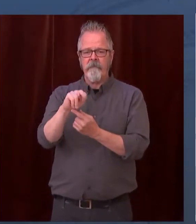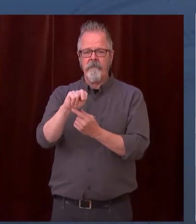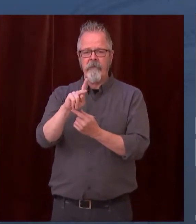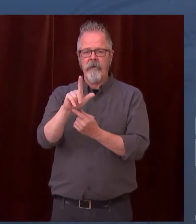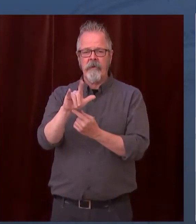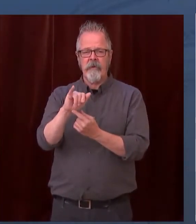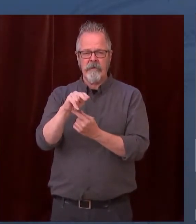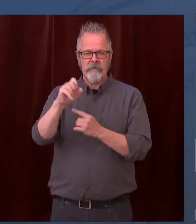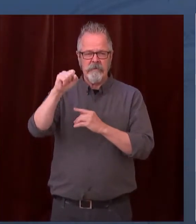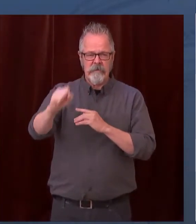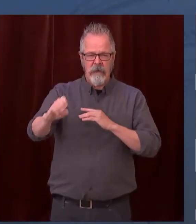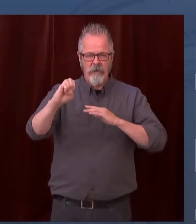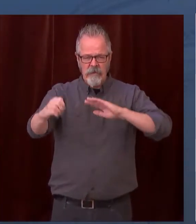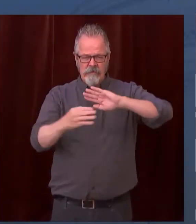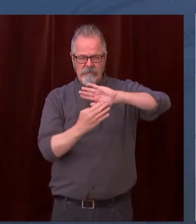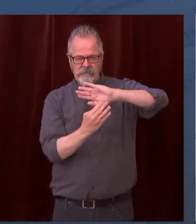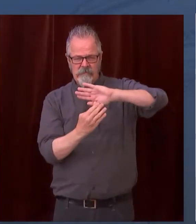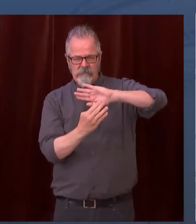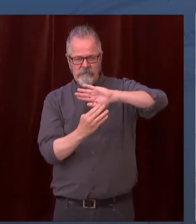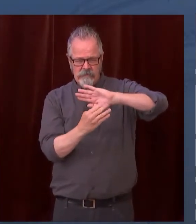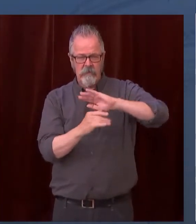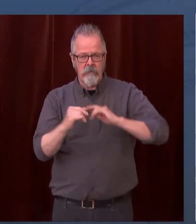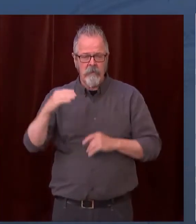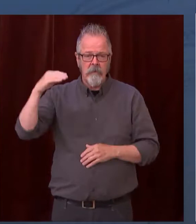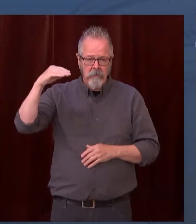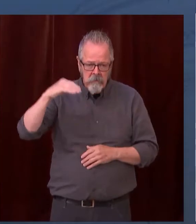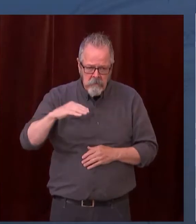Yakima essentially escaped an early